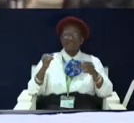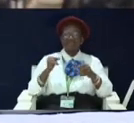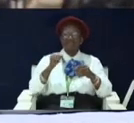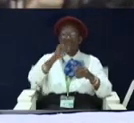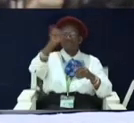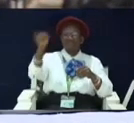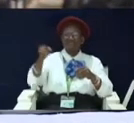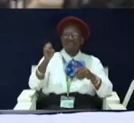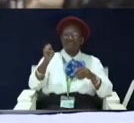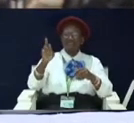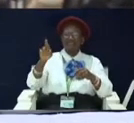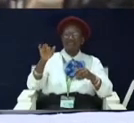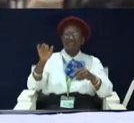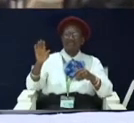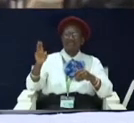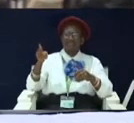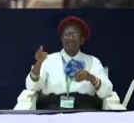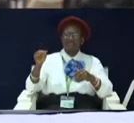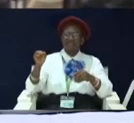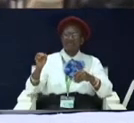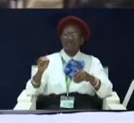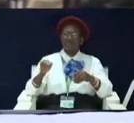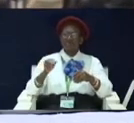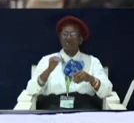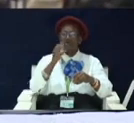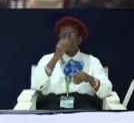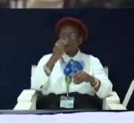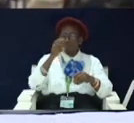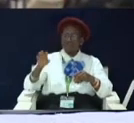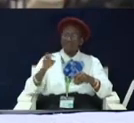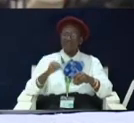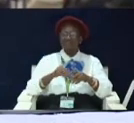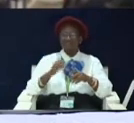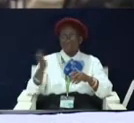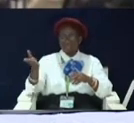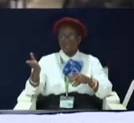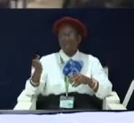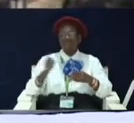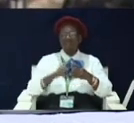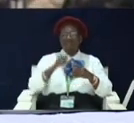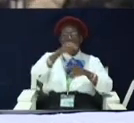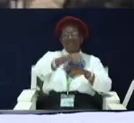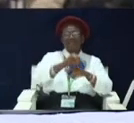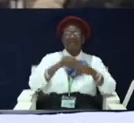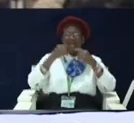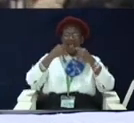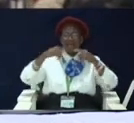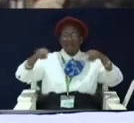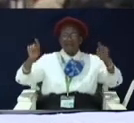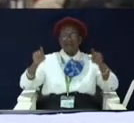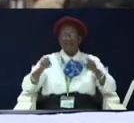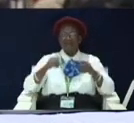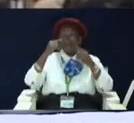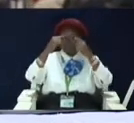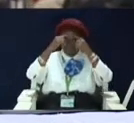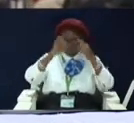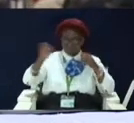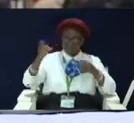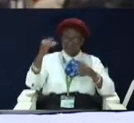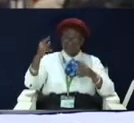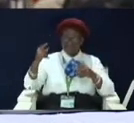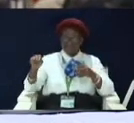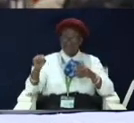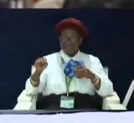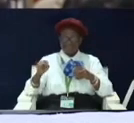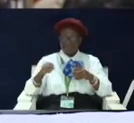ni ile Jericho. And tonight I'm decreeing concerning all the